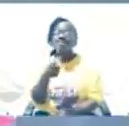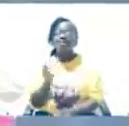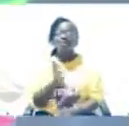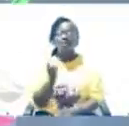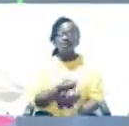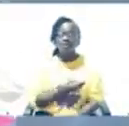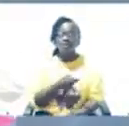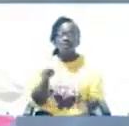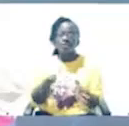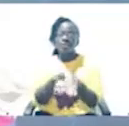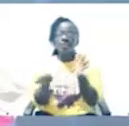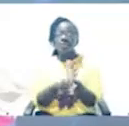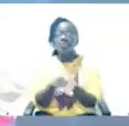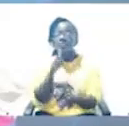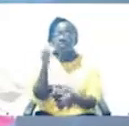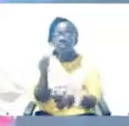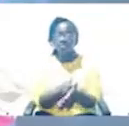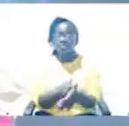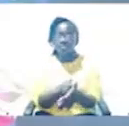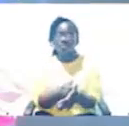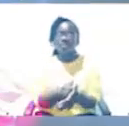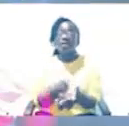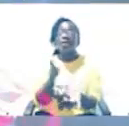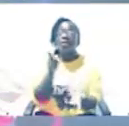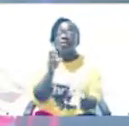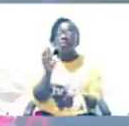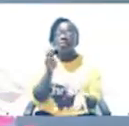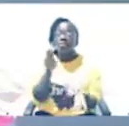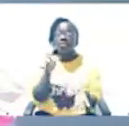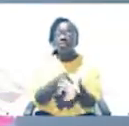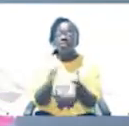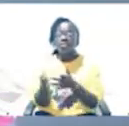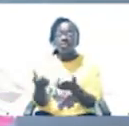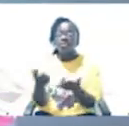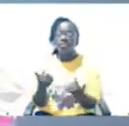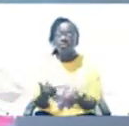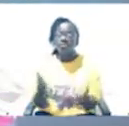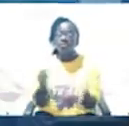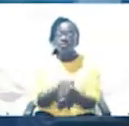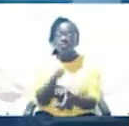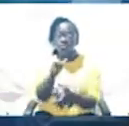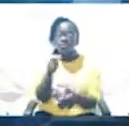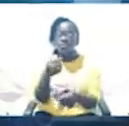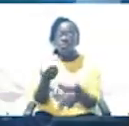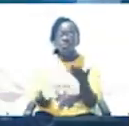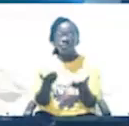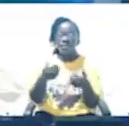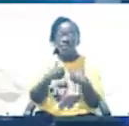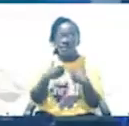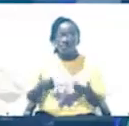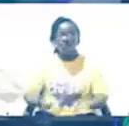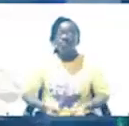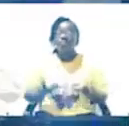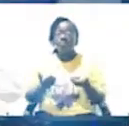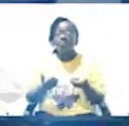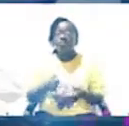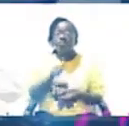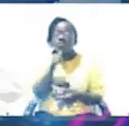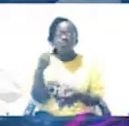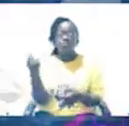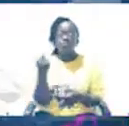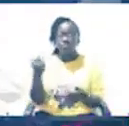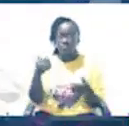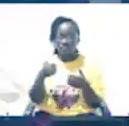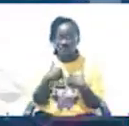Jesus comes. Jesus comes. That you may have life. And not only have